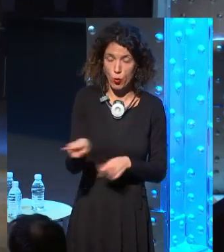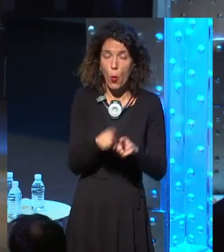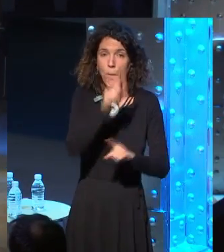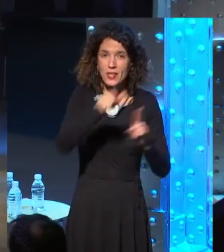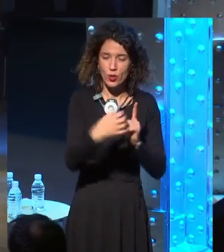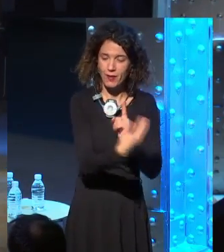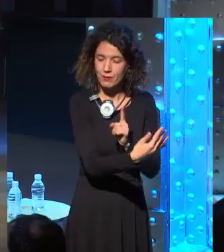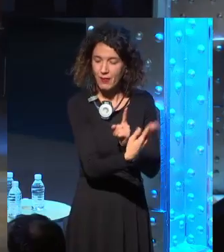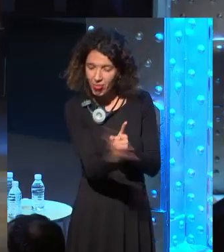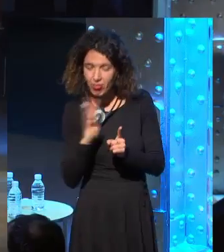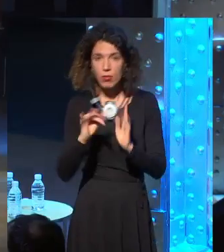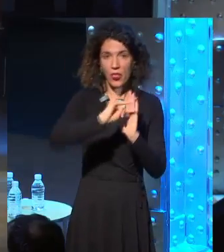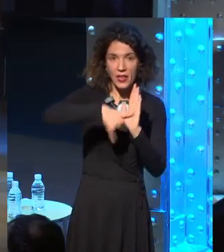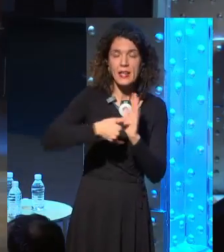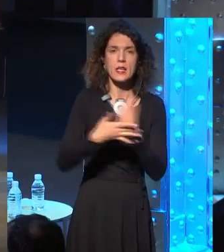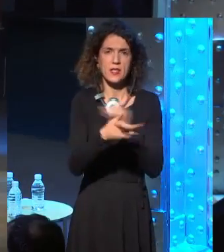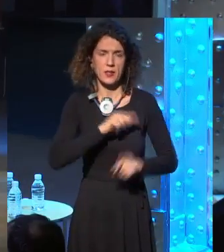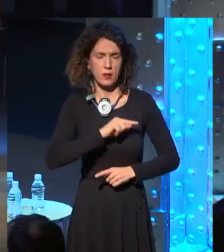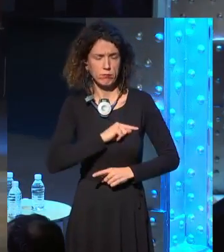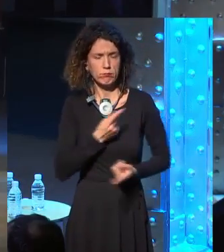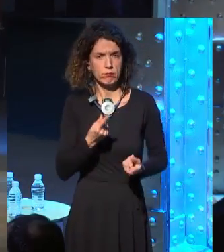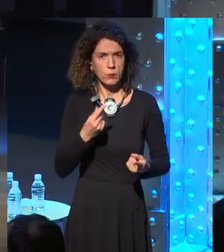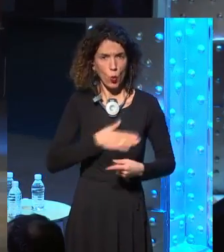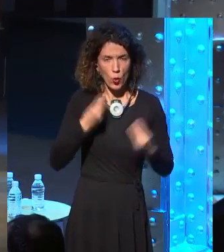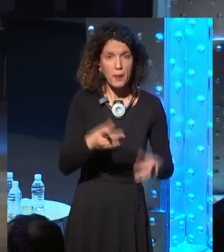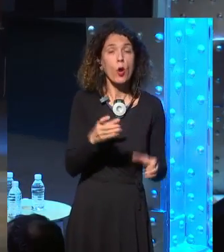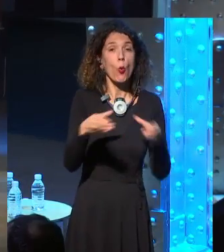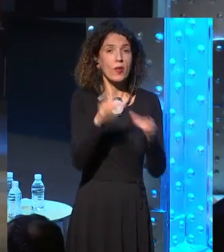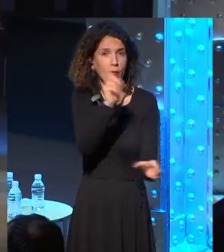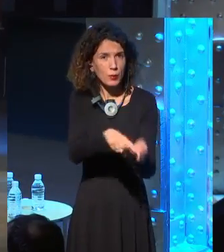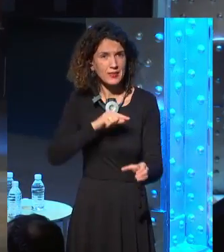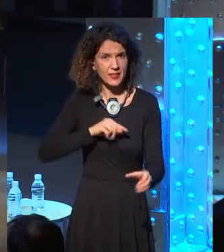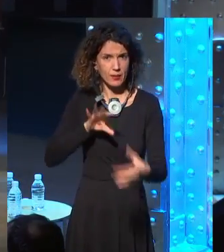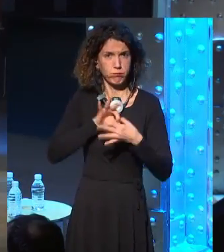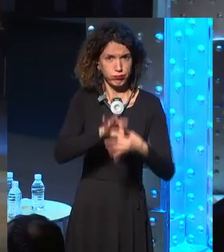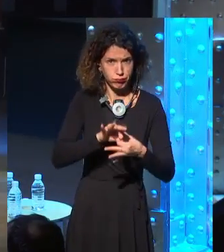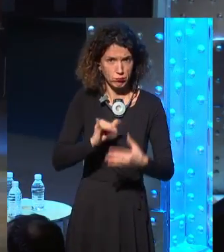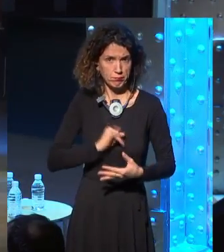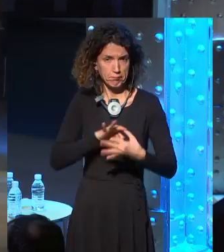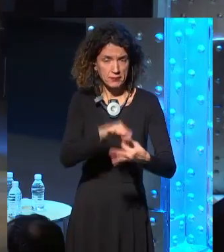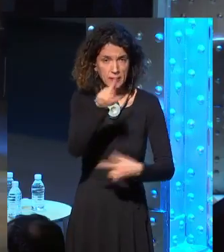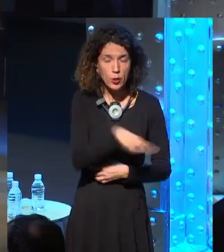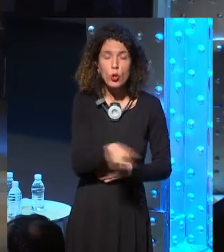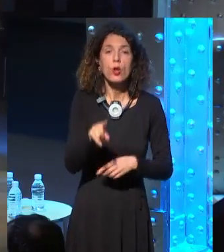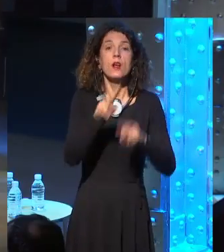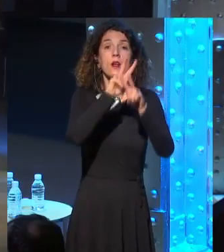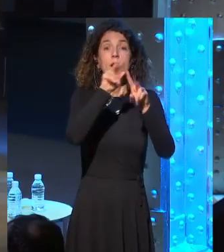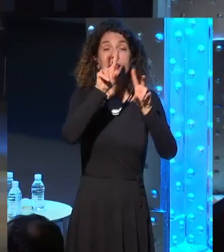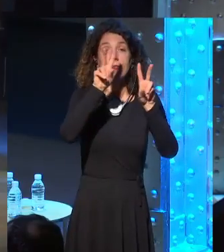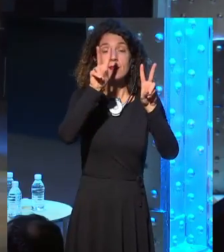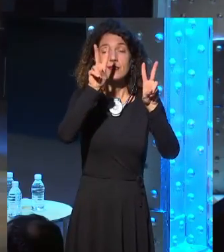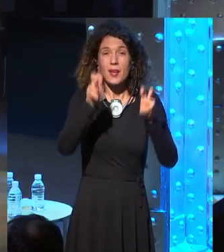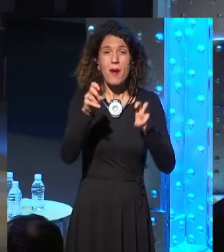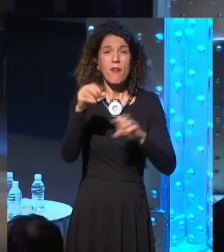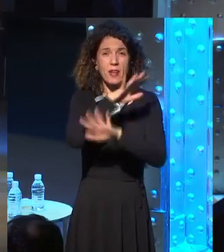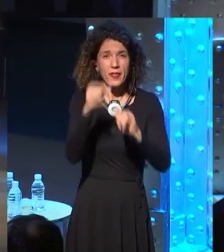belonging to the communities. All these important aspects or components of happiness. And then we need